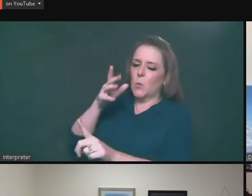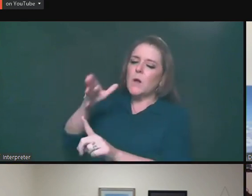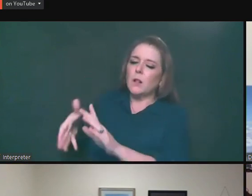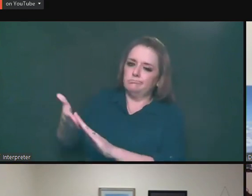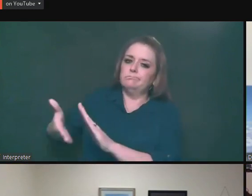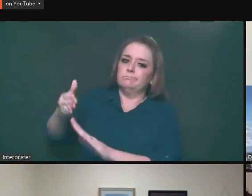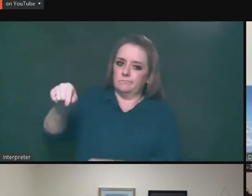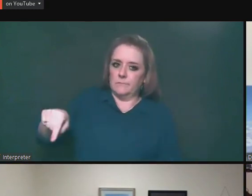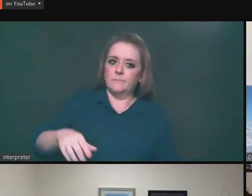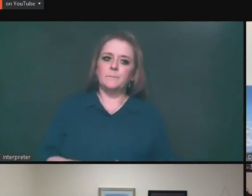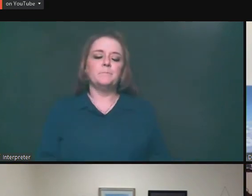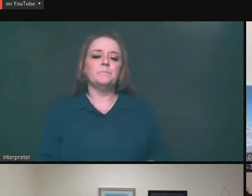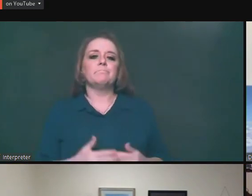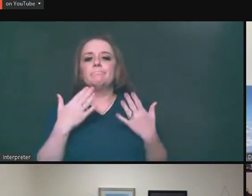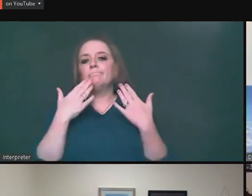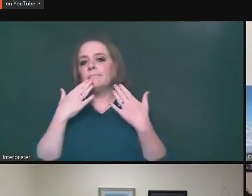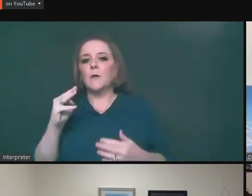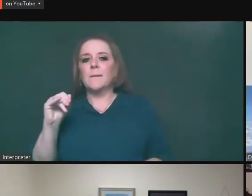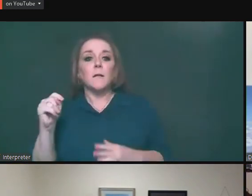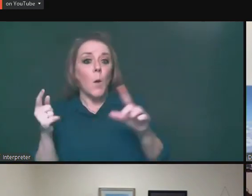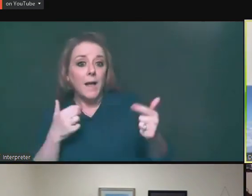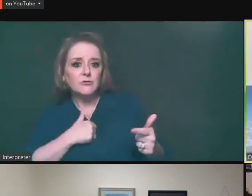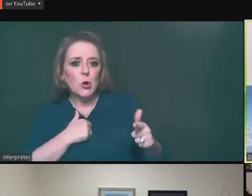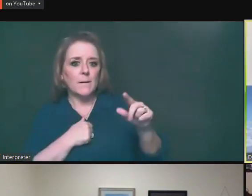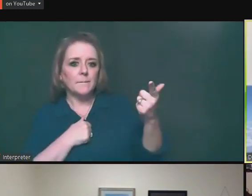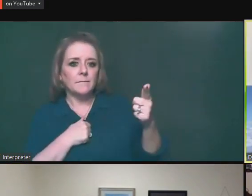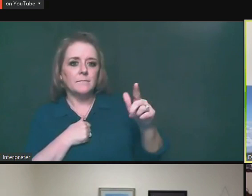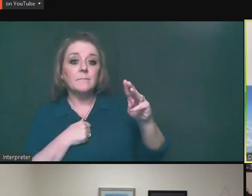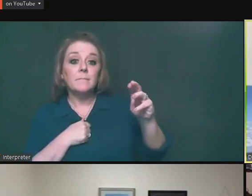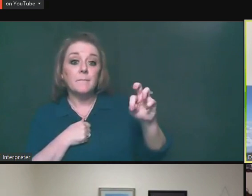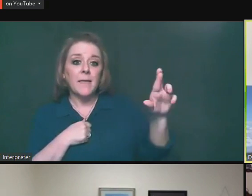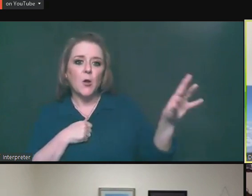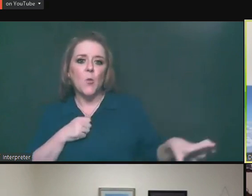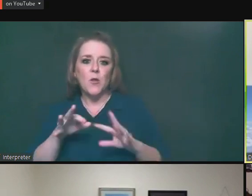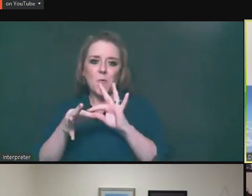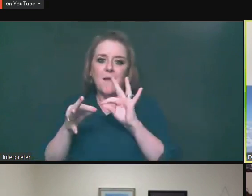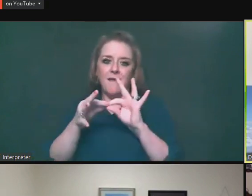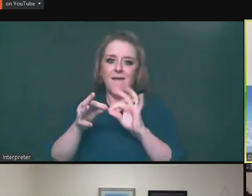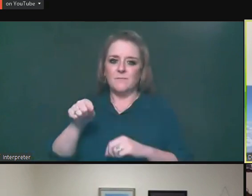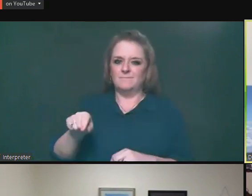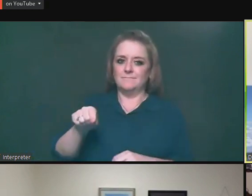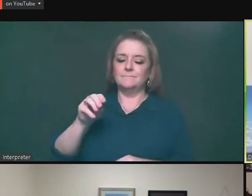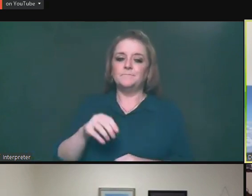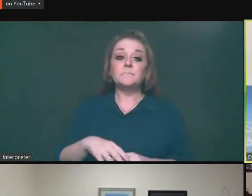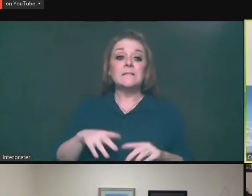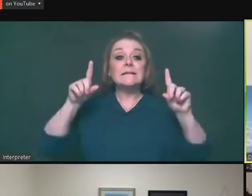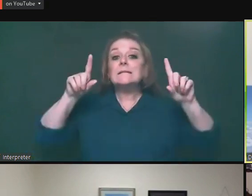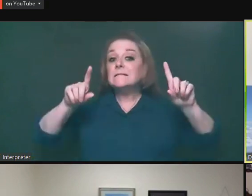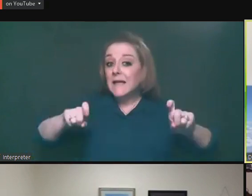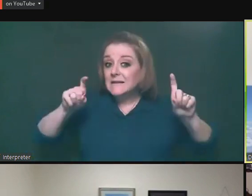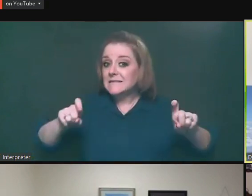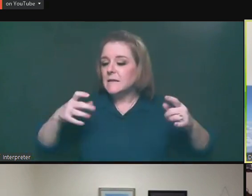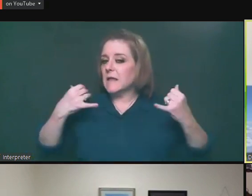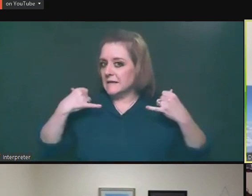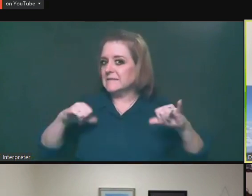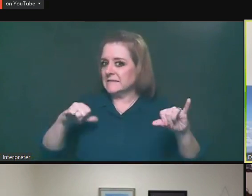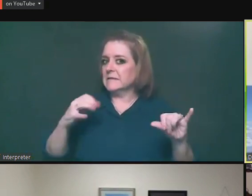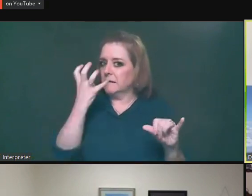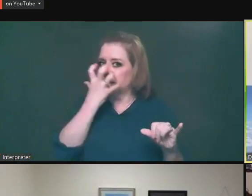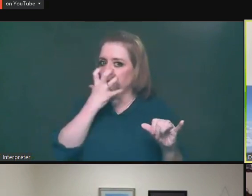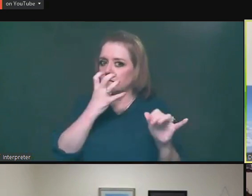Thank you, Matt. Now we're going to, oh, sorry, Mayor. I just want to add on to that, Matt, testing continues to be very, very